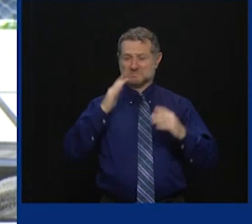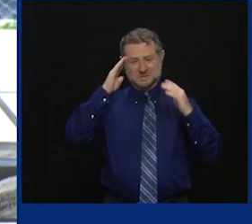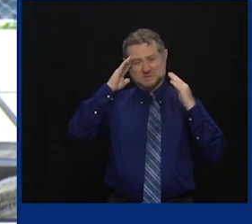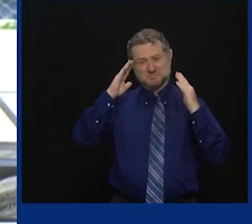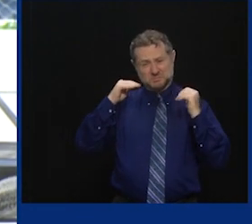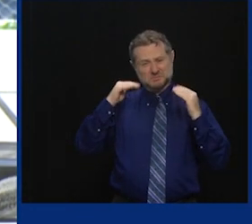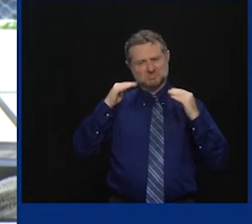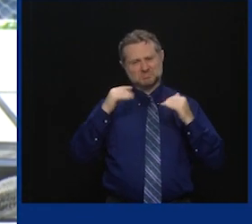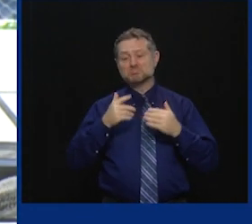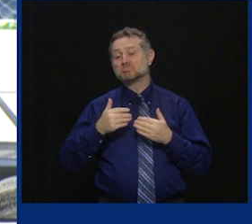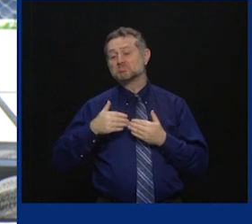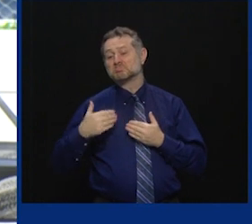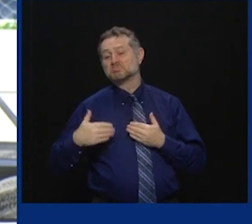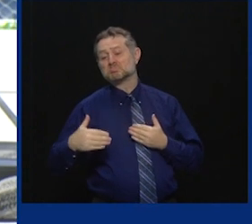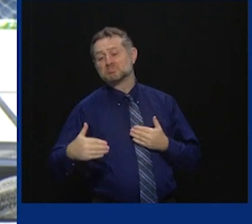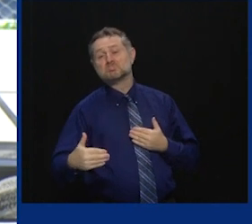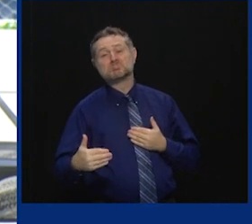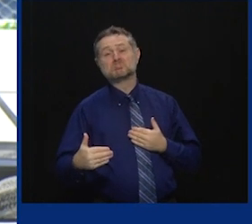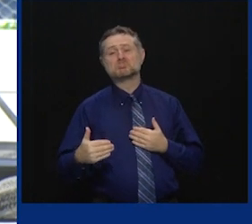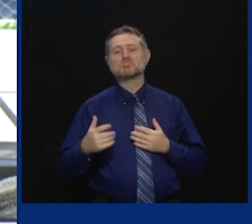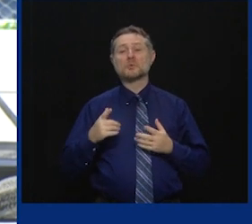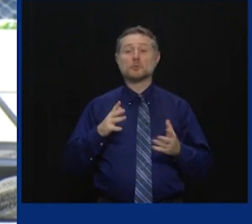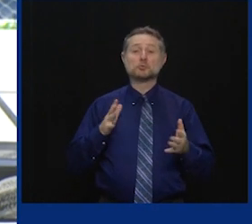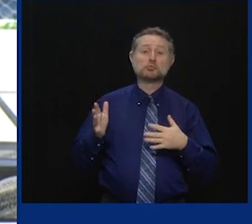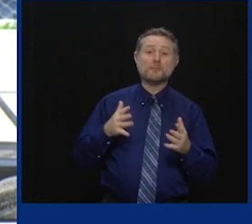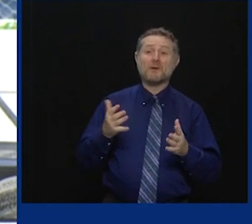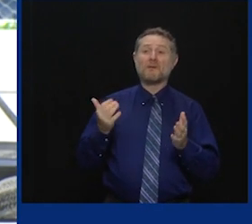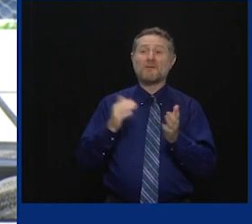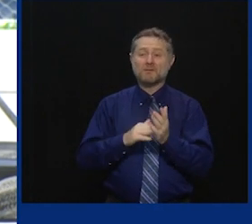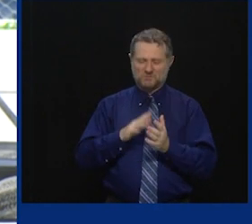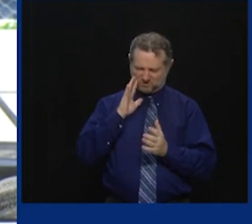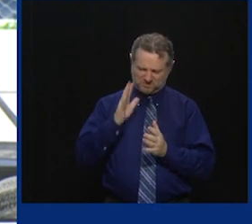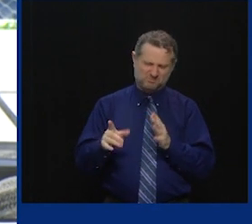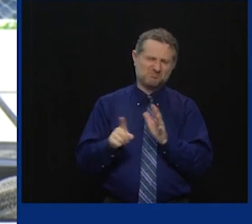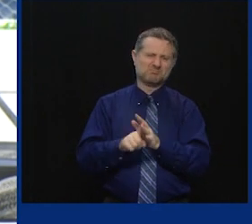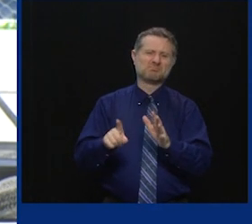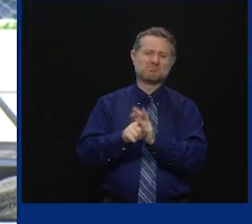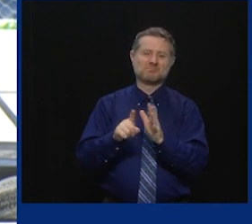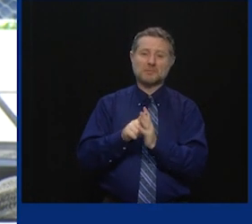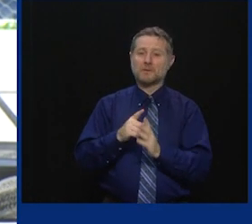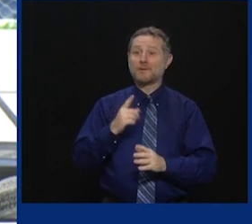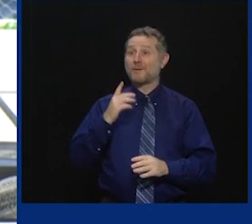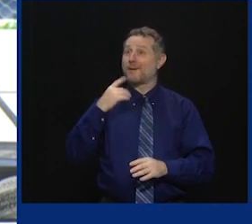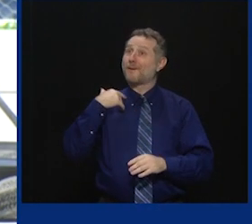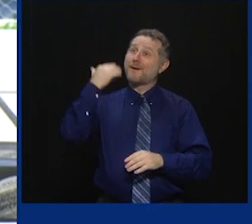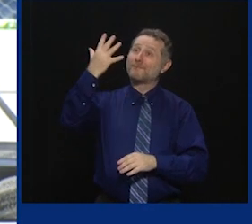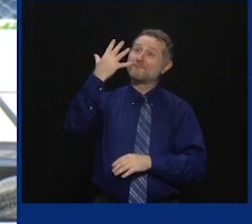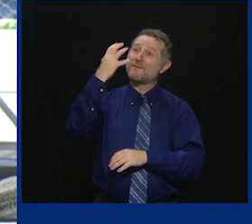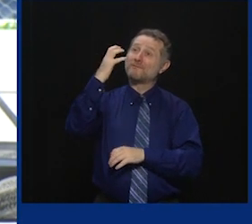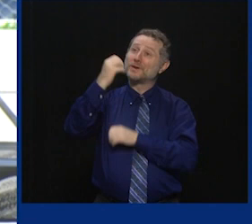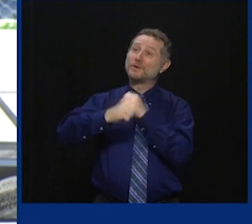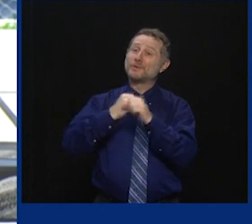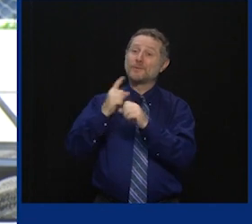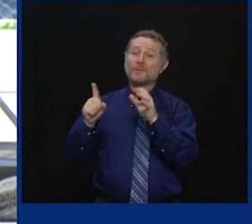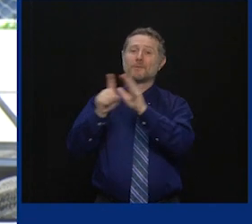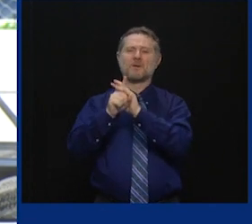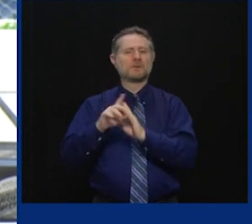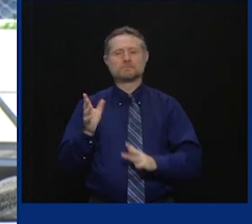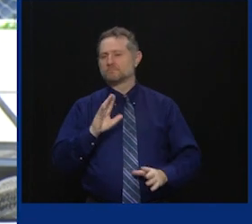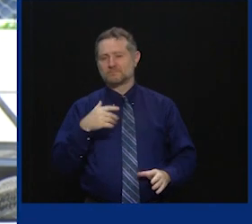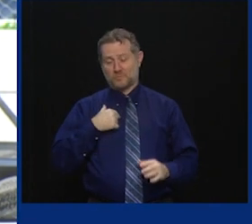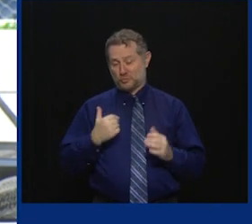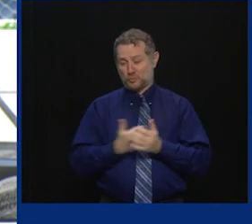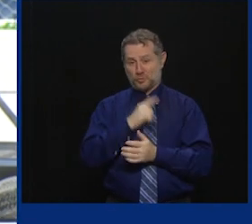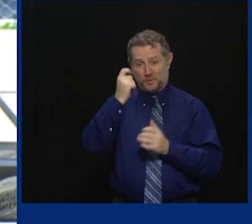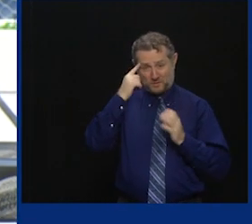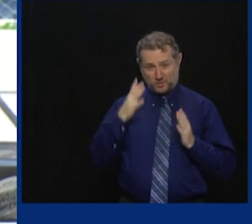not 100 years, but literally from this experience as a brand new governor, what happened under my watch in the last 4 weeks tells me